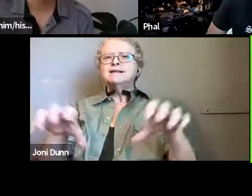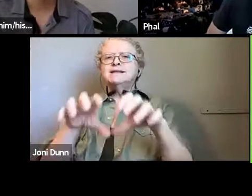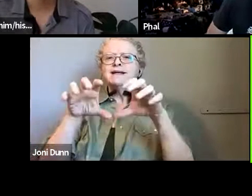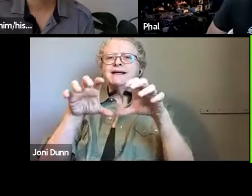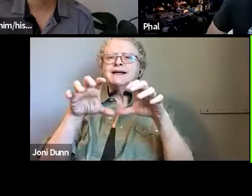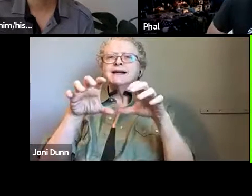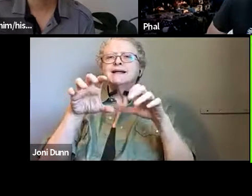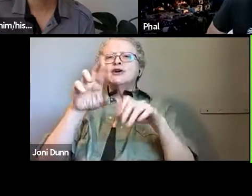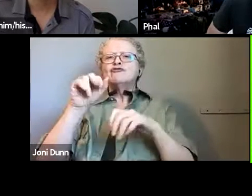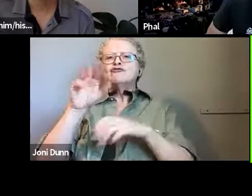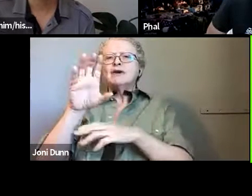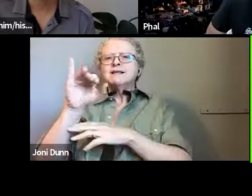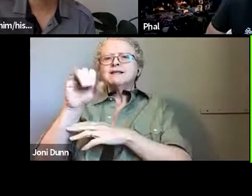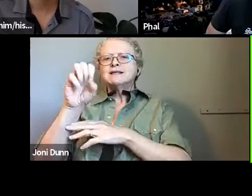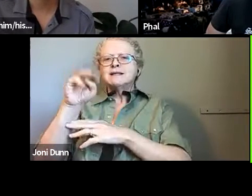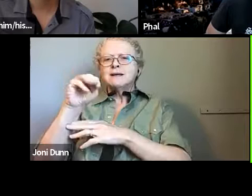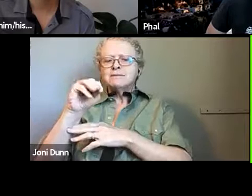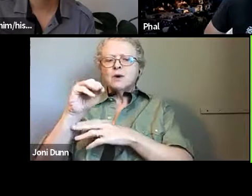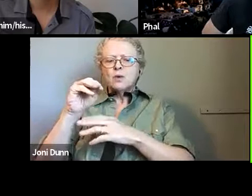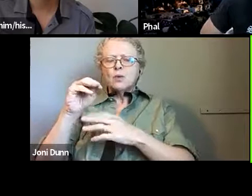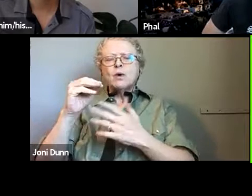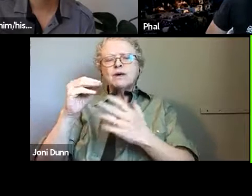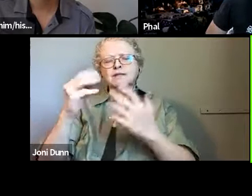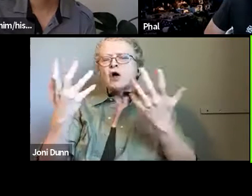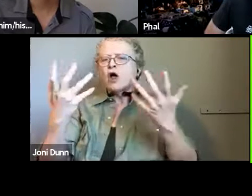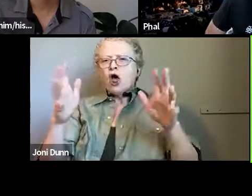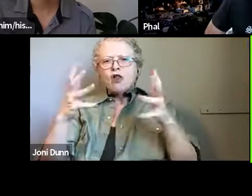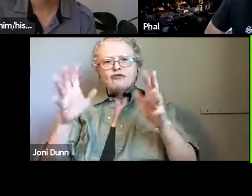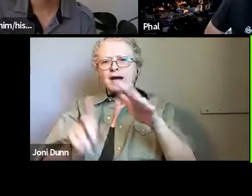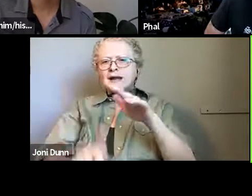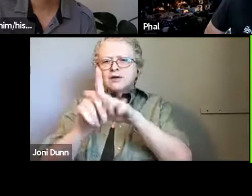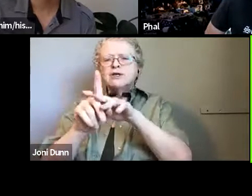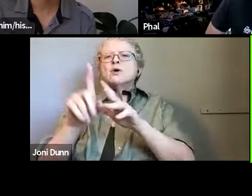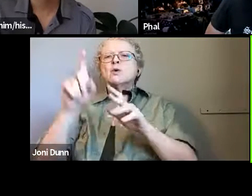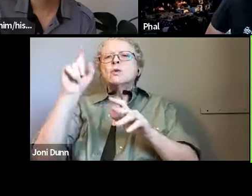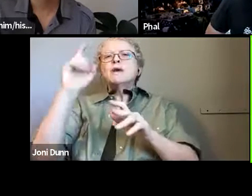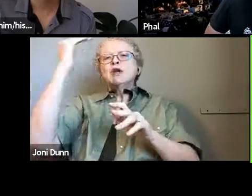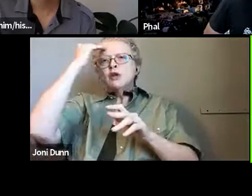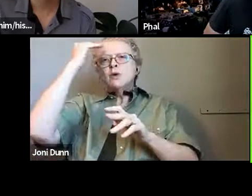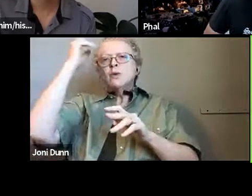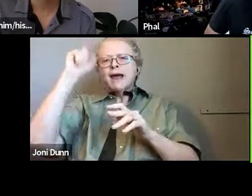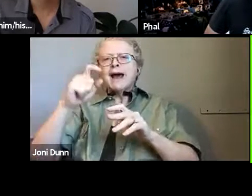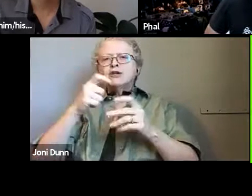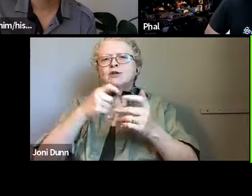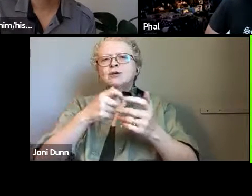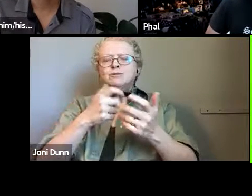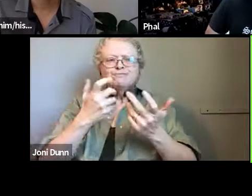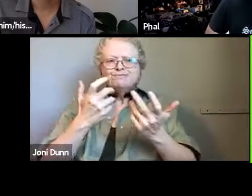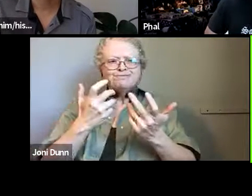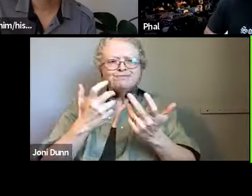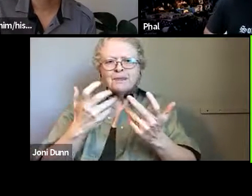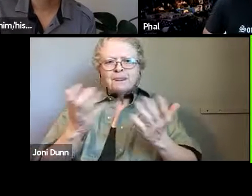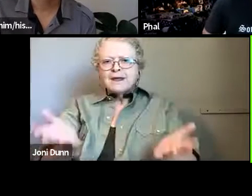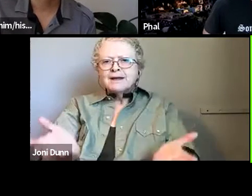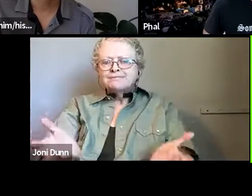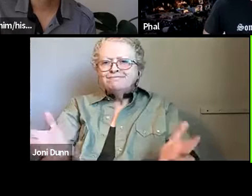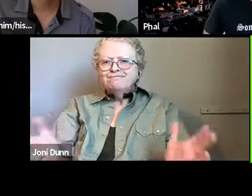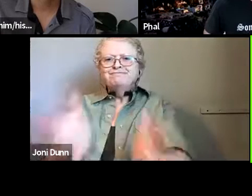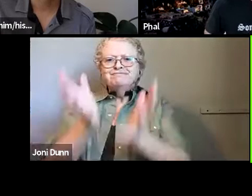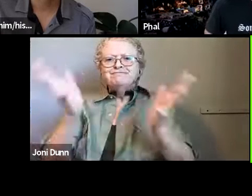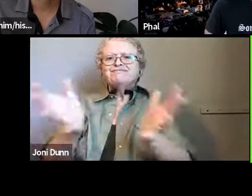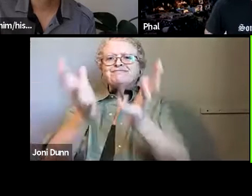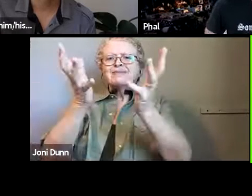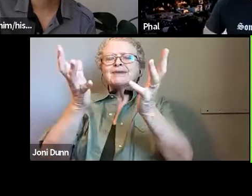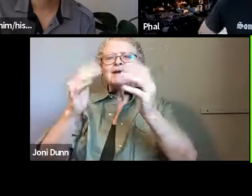was already emerging and prominent. And we knew that we had to operate in a framework that was about pro-justice, cross-racial solidarity